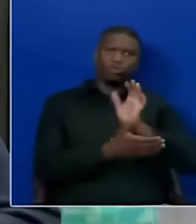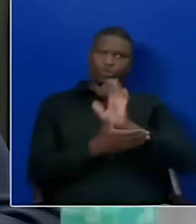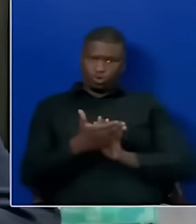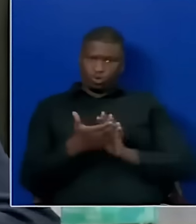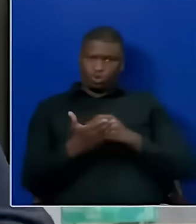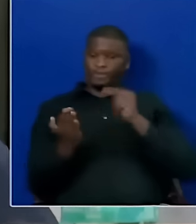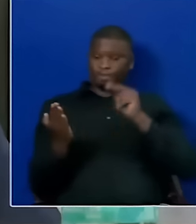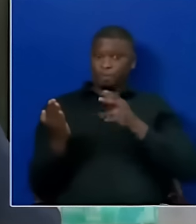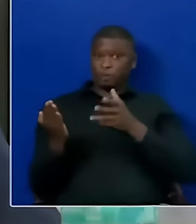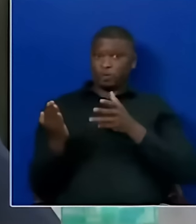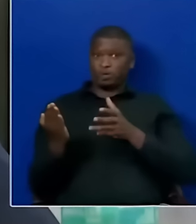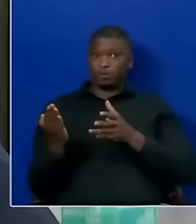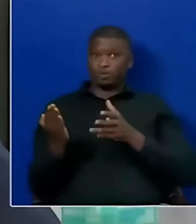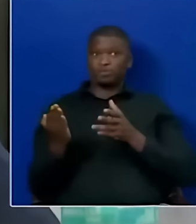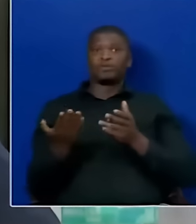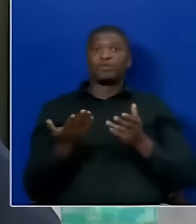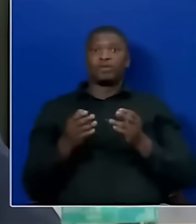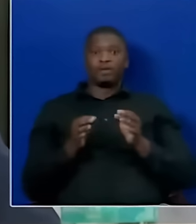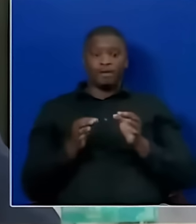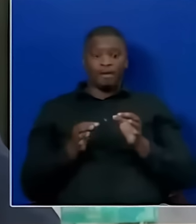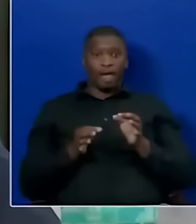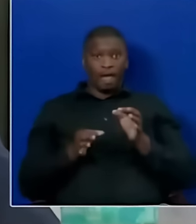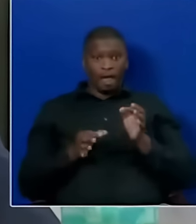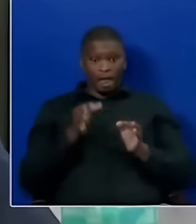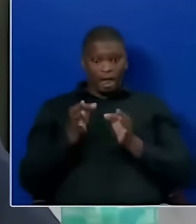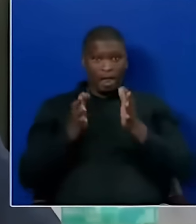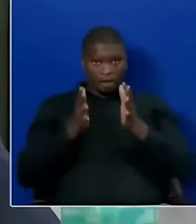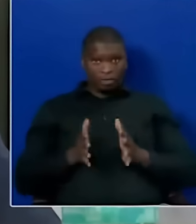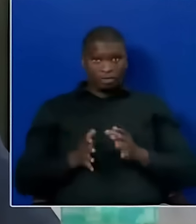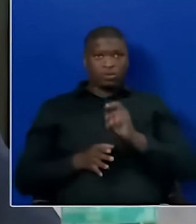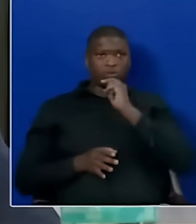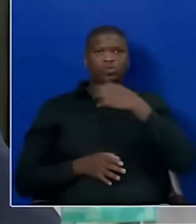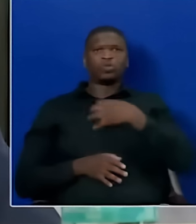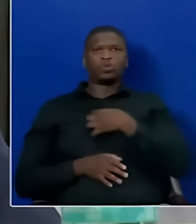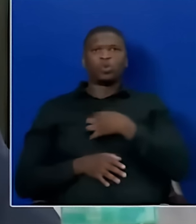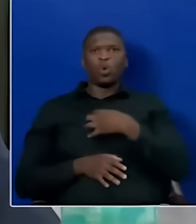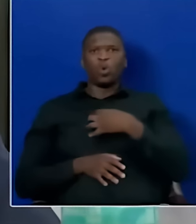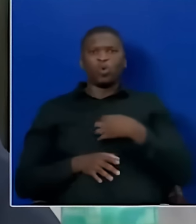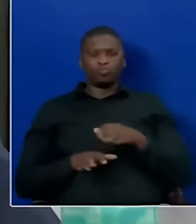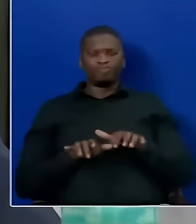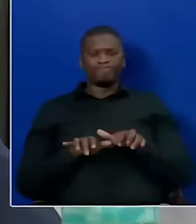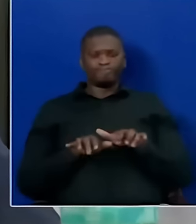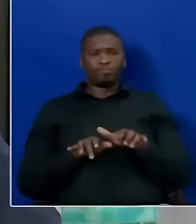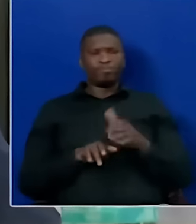Analysts are doing their own typing. In the past, we used to have typists, but they